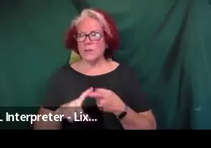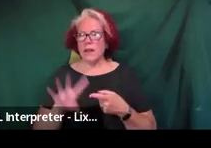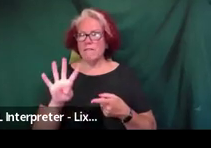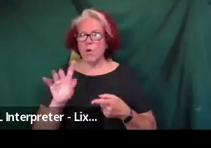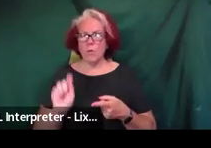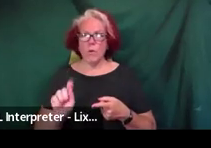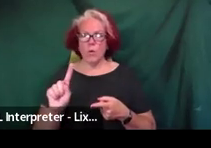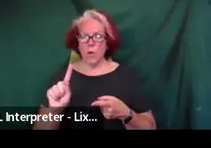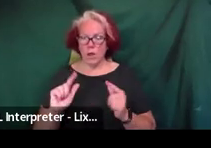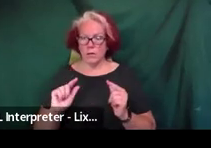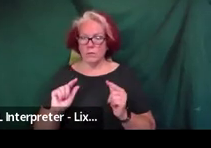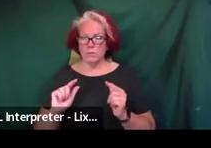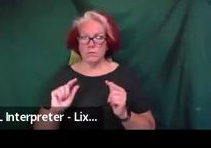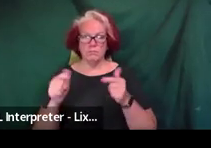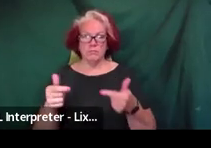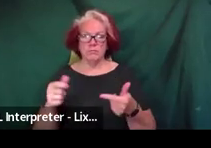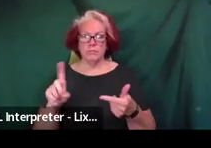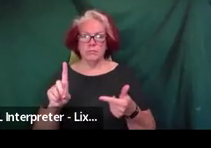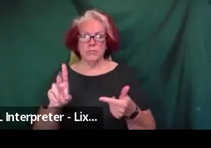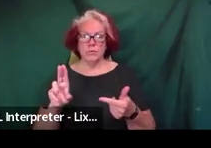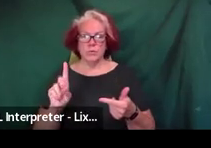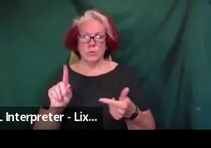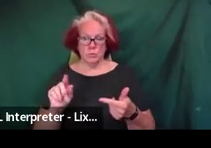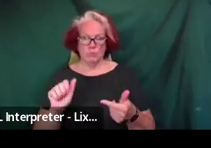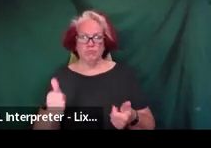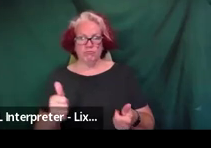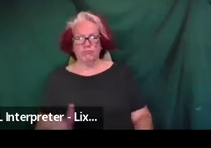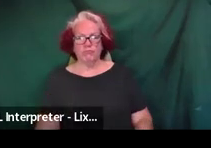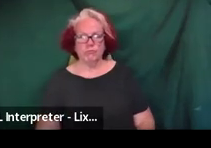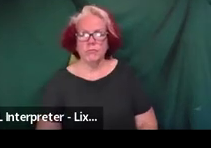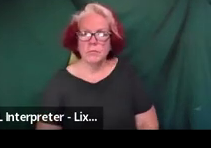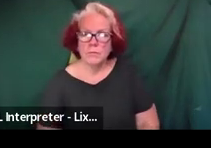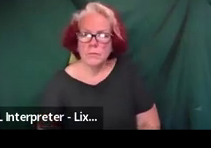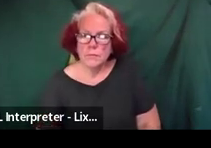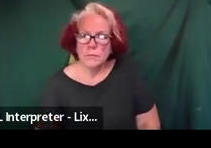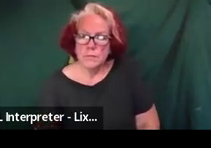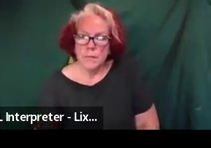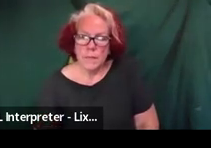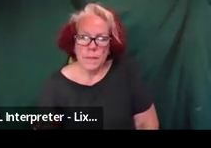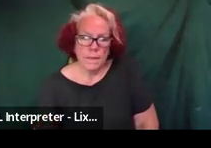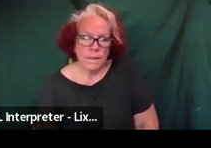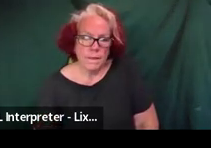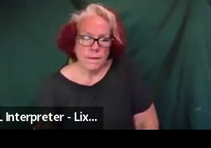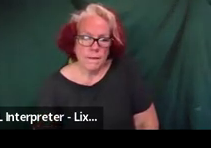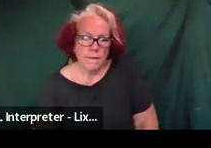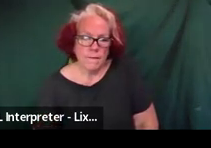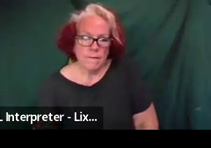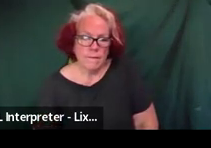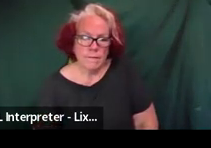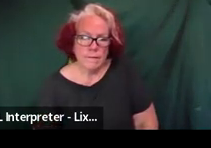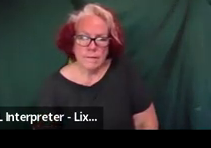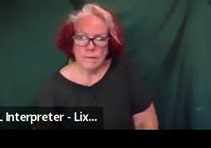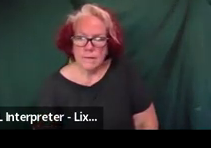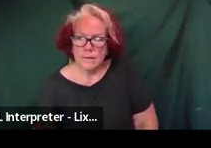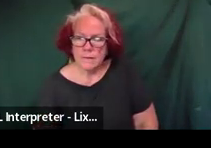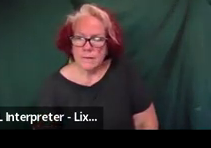4.1, where the due date is September 30th, and it says not started, so that might be another, maybe it's more nuanced than that.